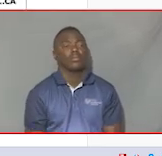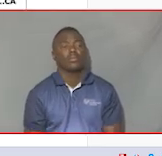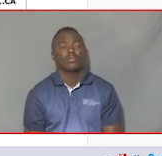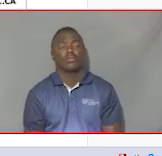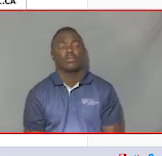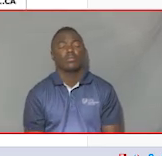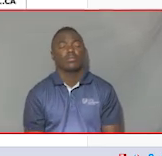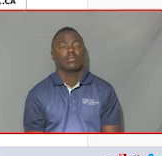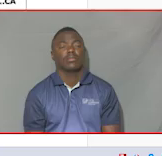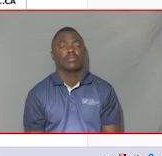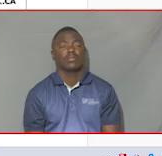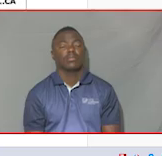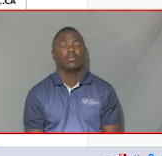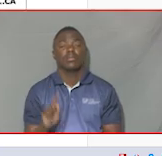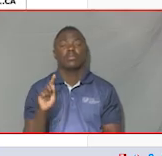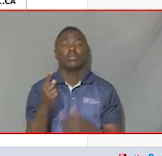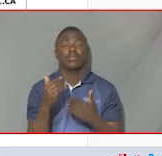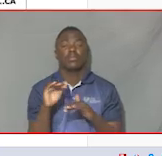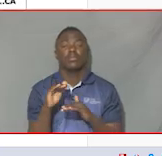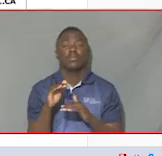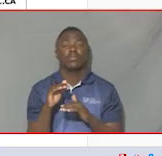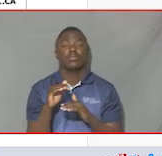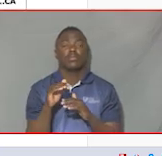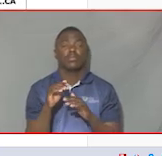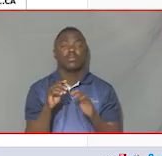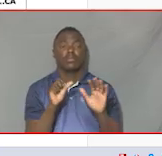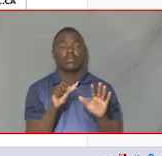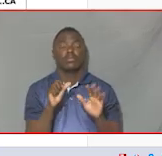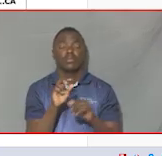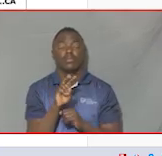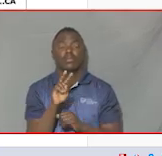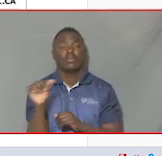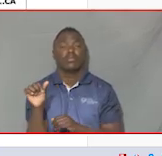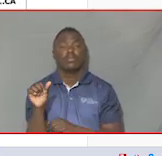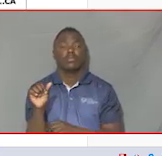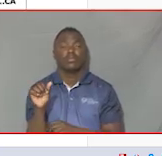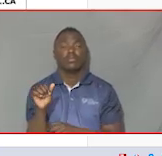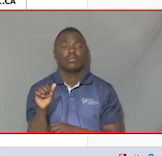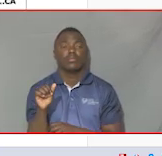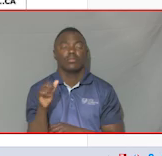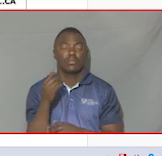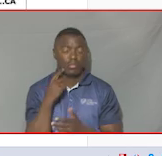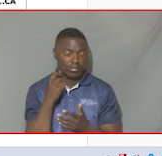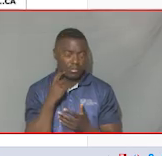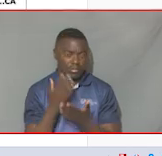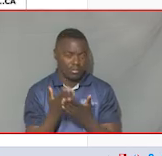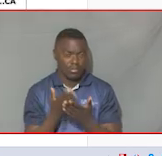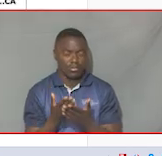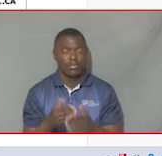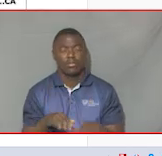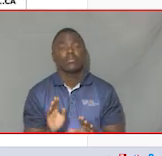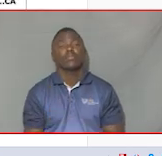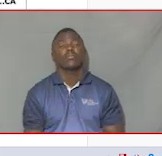repeated. So in the second block, I can put any of the 26 letters of the alphabet, correct? And then,